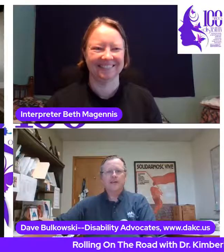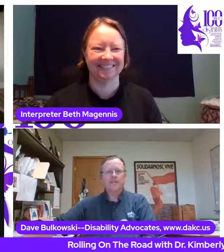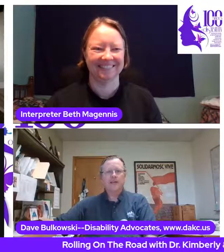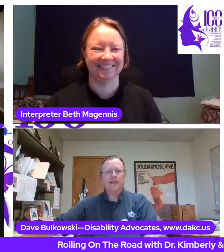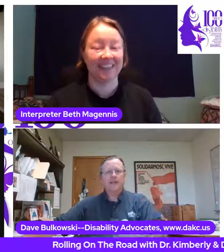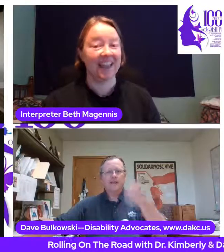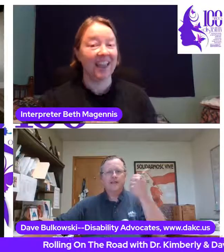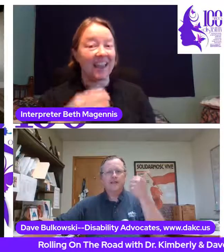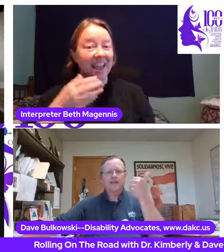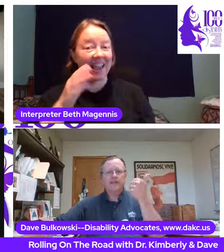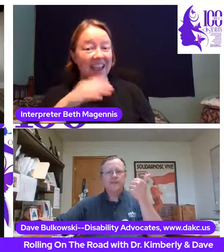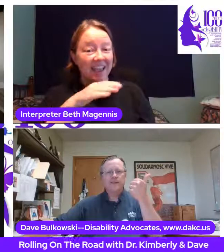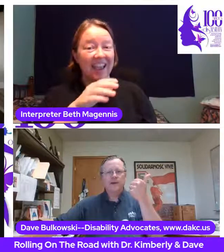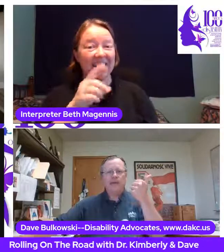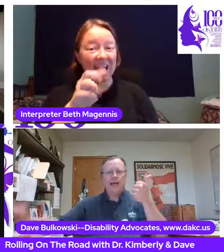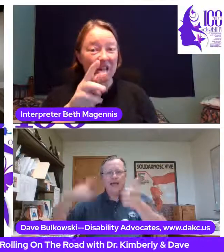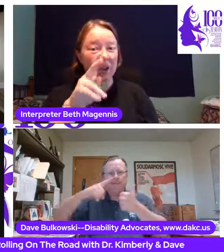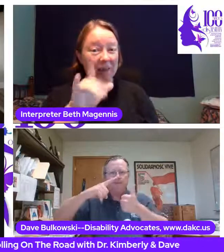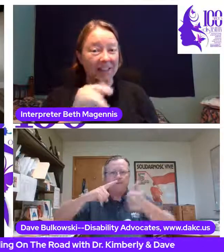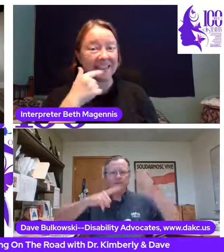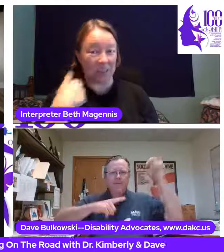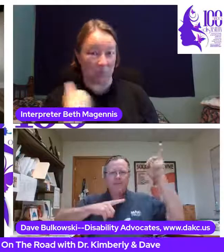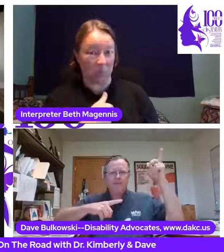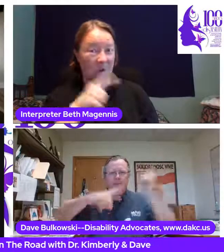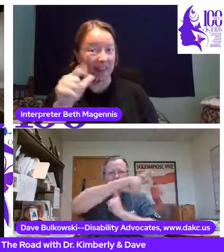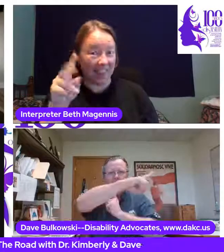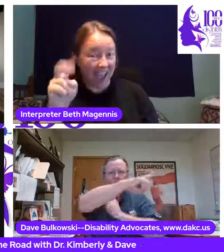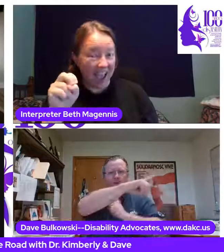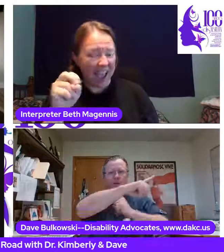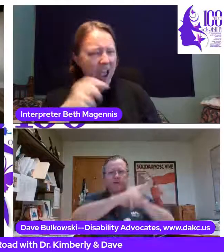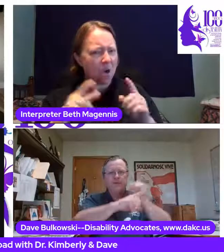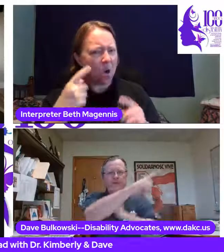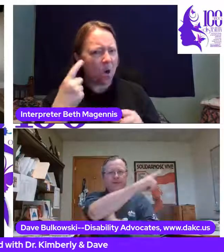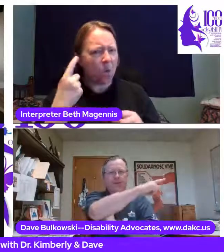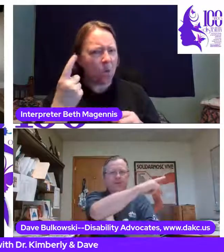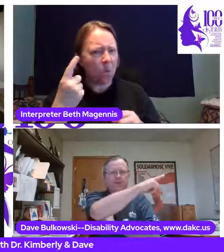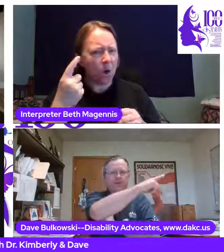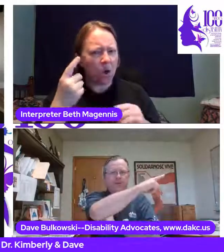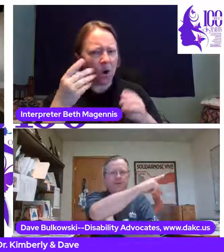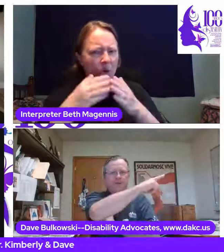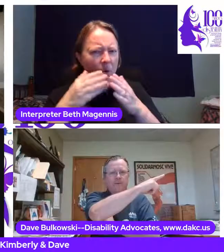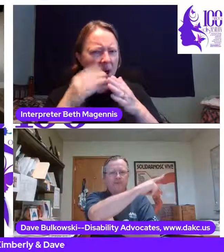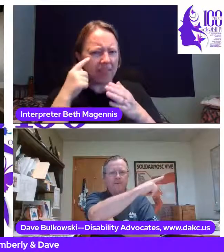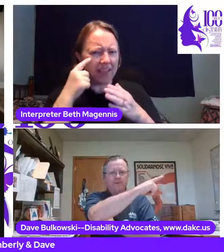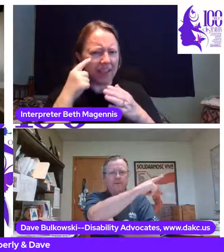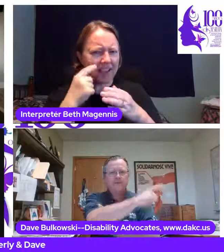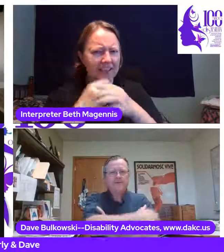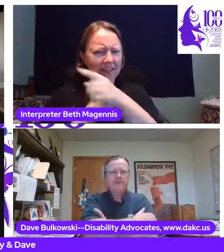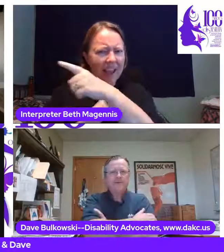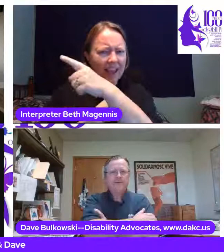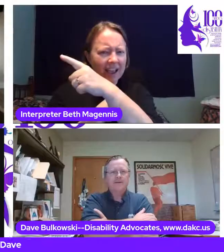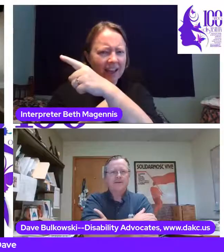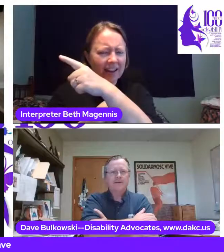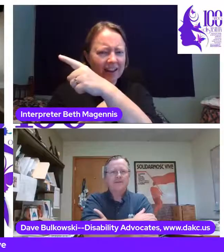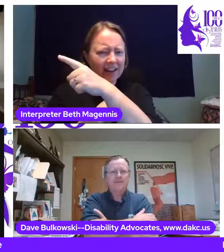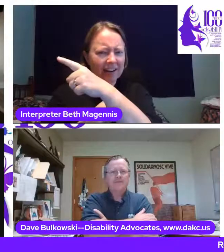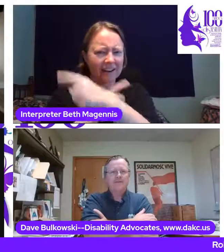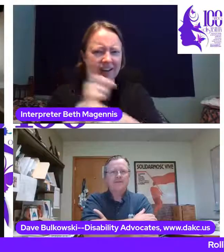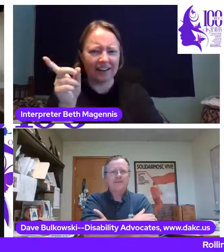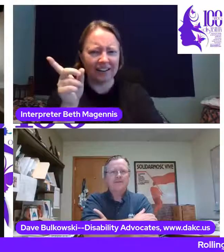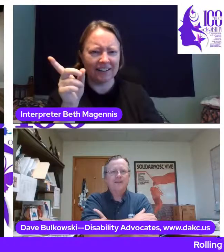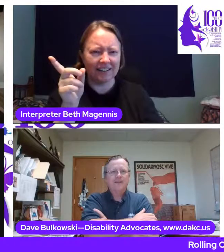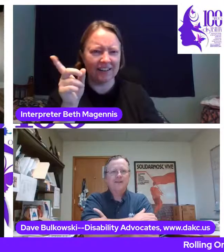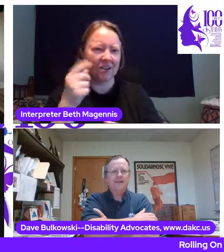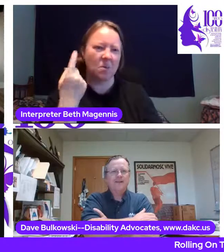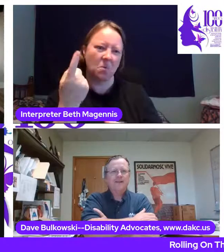Hey, Dr. Kimberly, it says we're live, but one of the corners, I think it's that corner now. One of the corners, one of